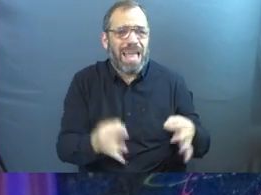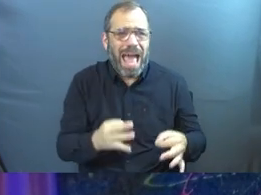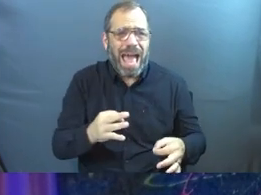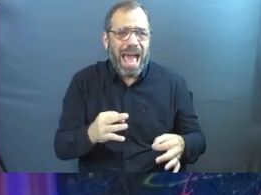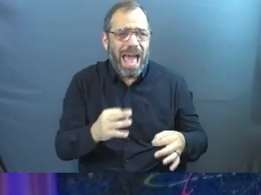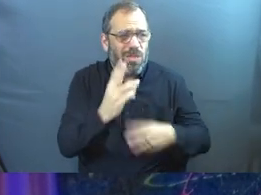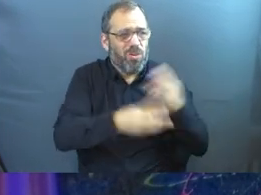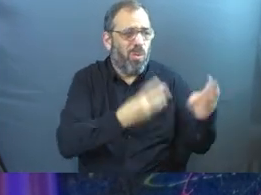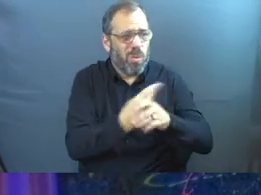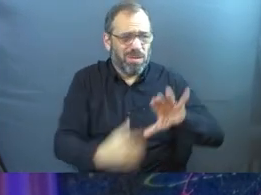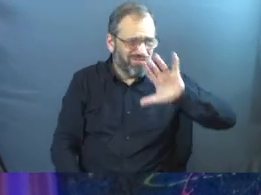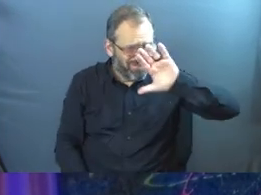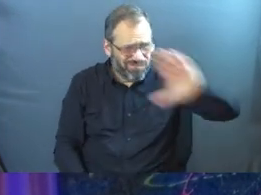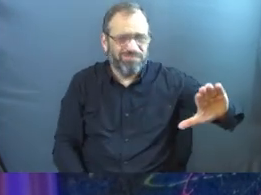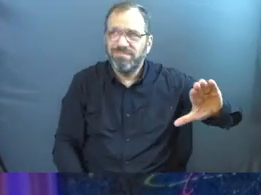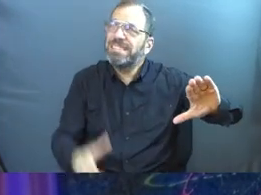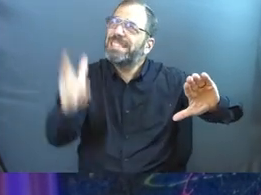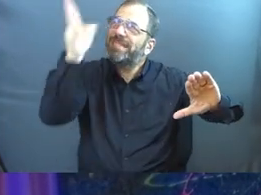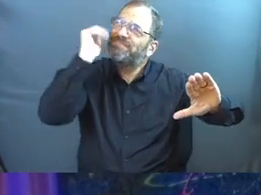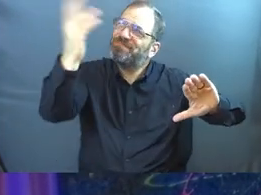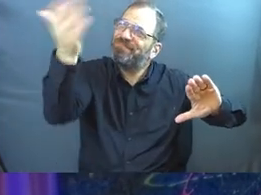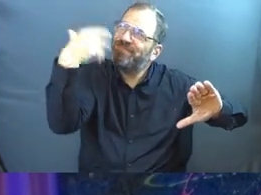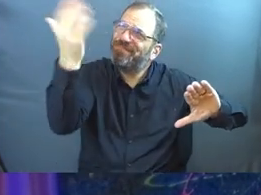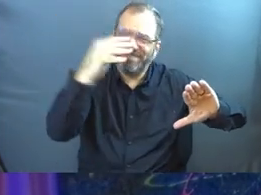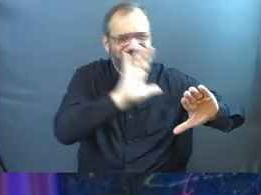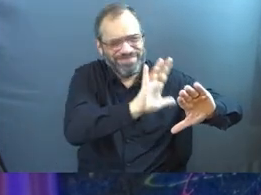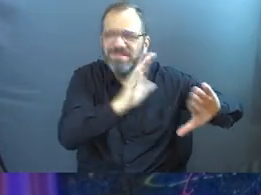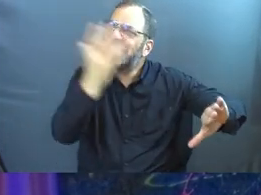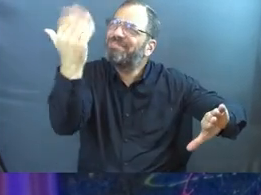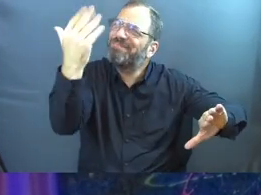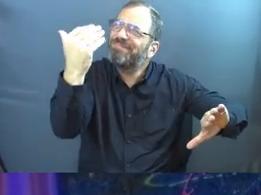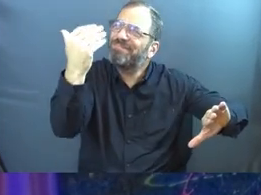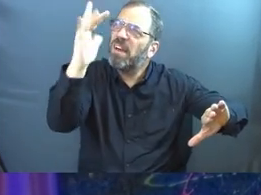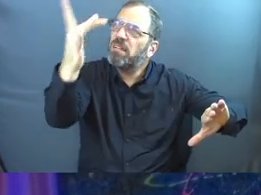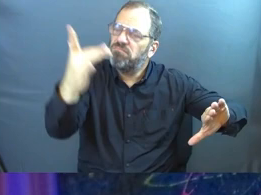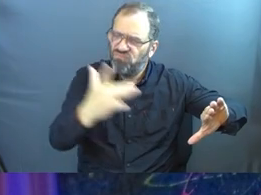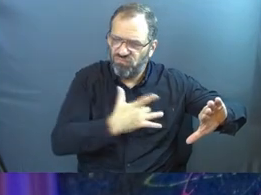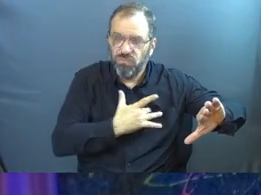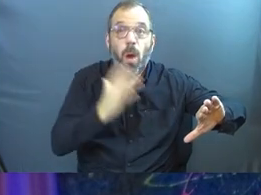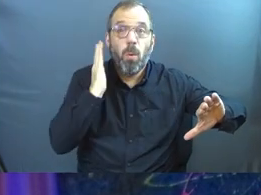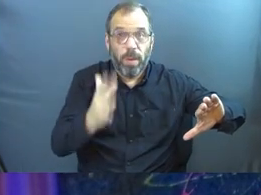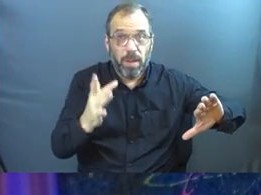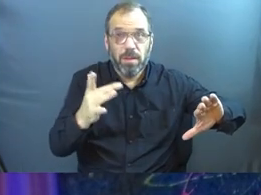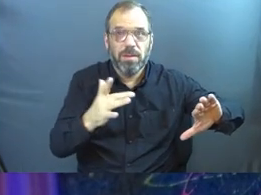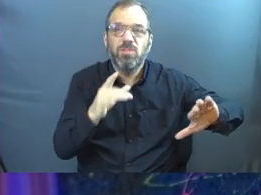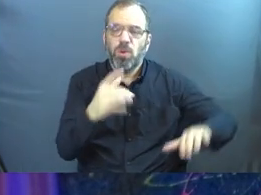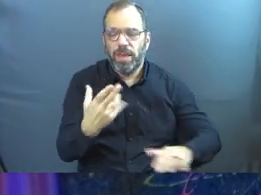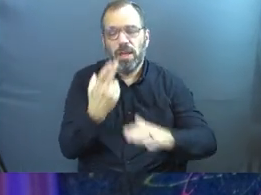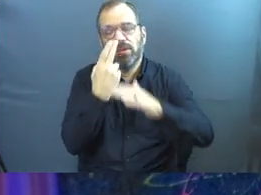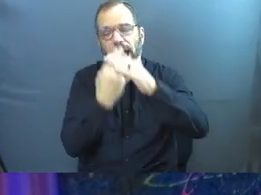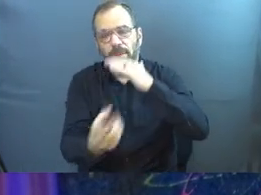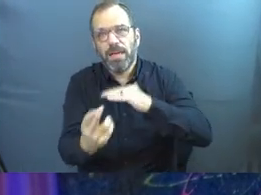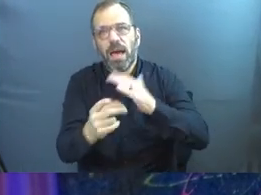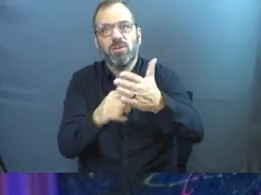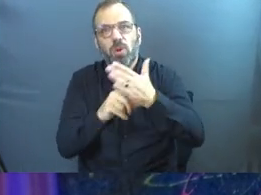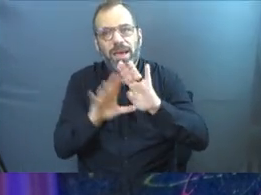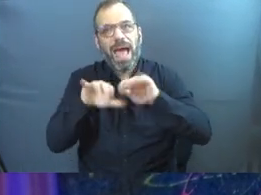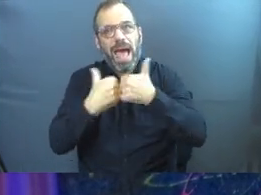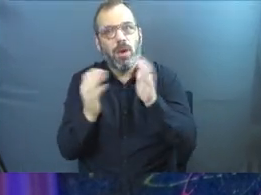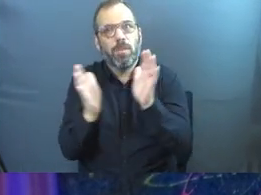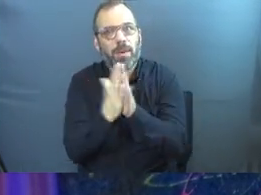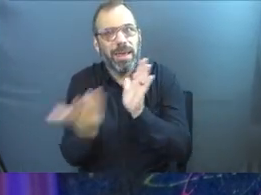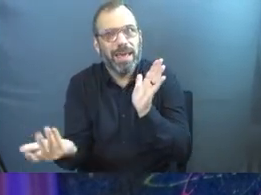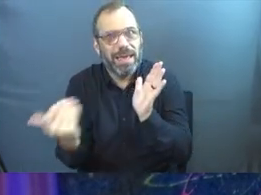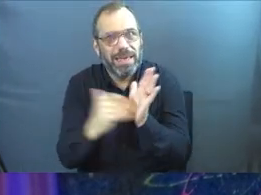shut out the world and listen to God, and God will speak. And so here's Habakkuk, and he's showing us how to pray